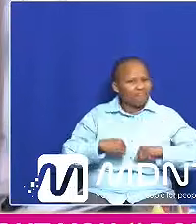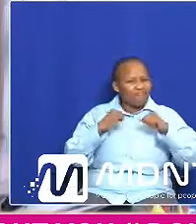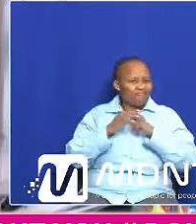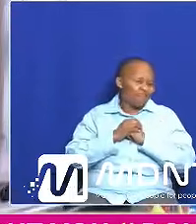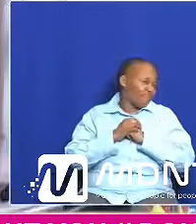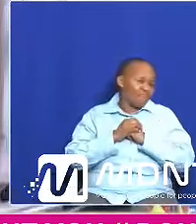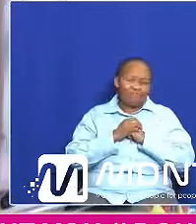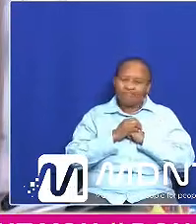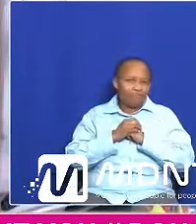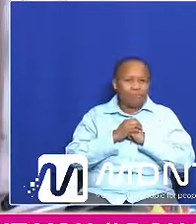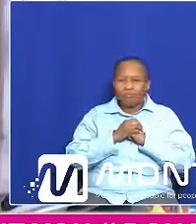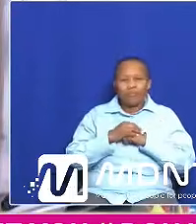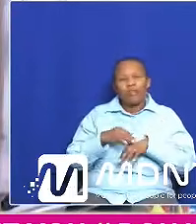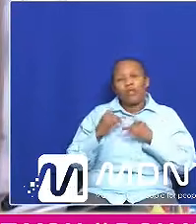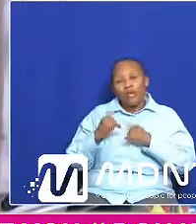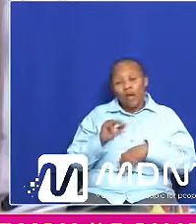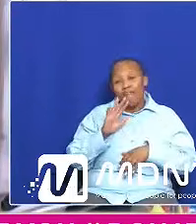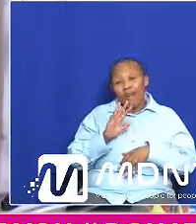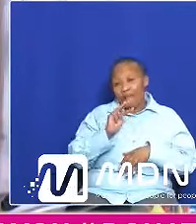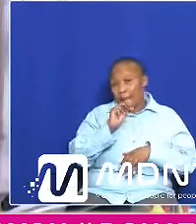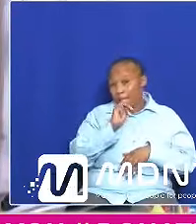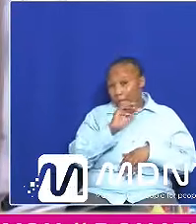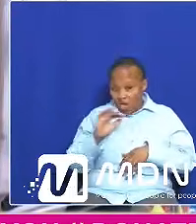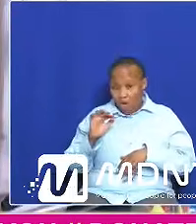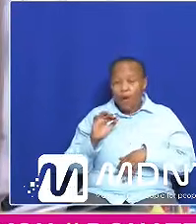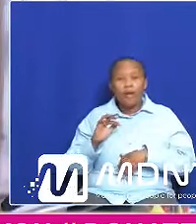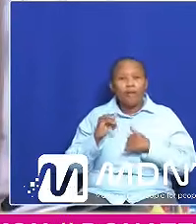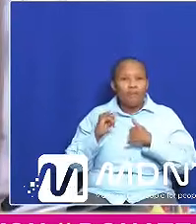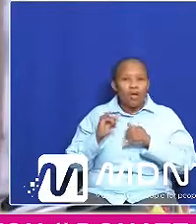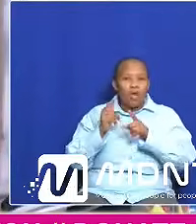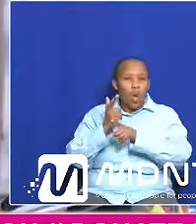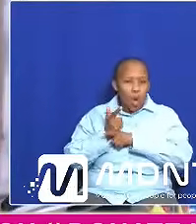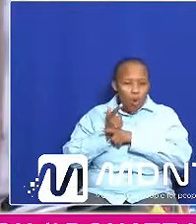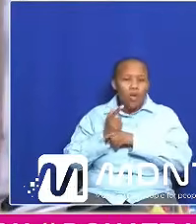loan of 5 million, there was no loan agreement, and therefore,